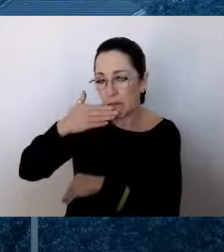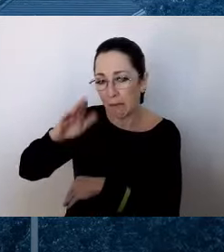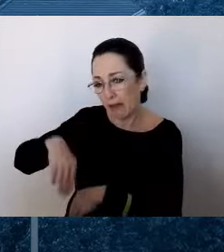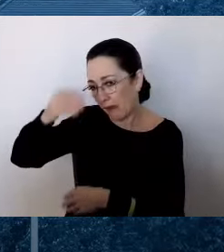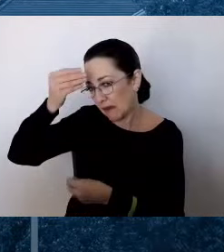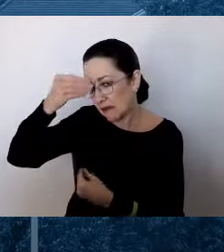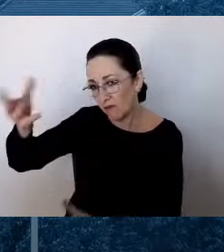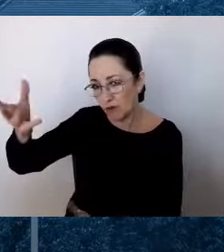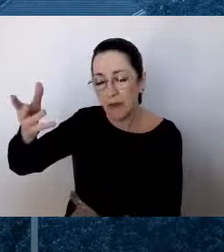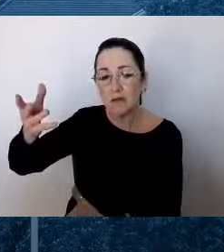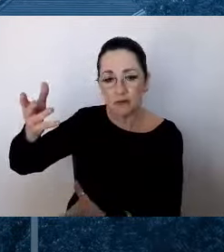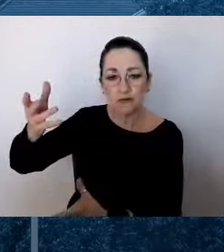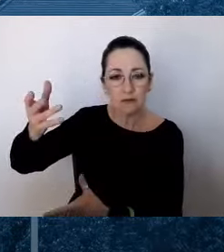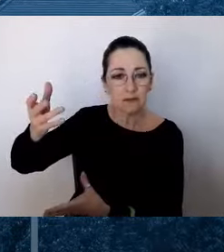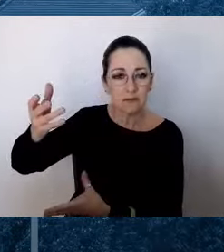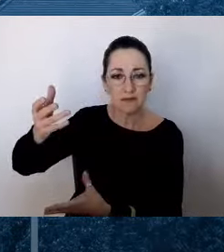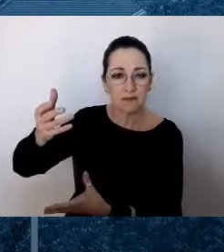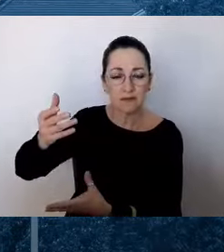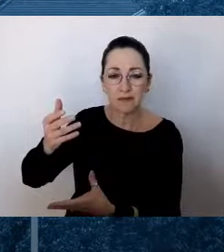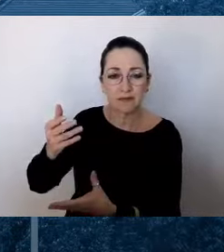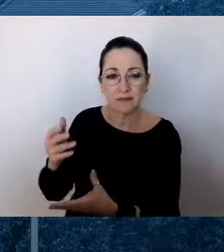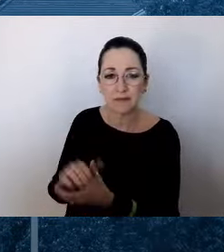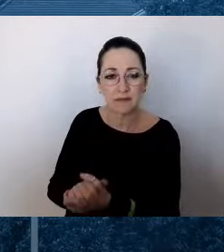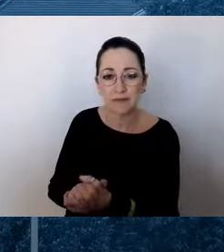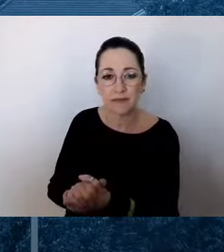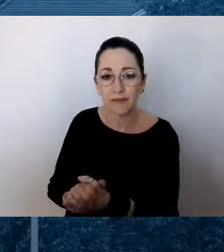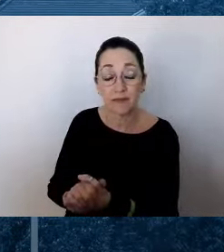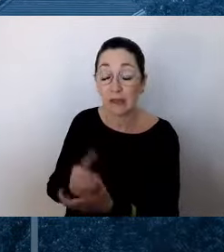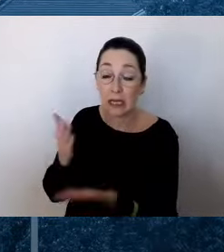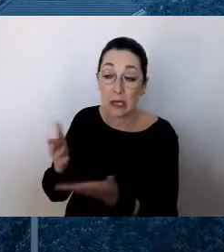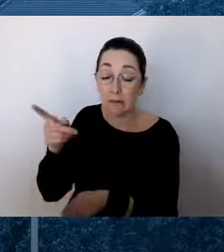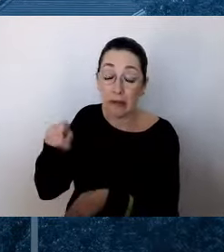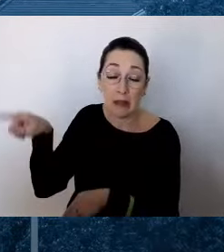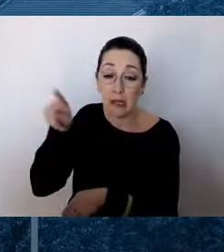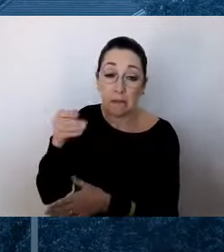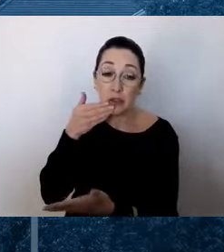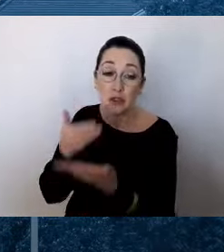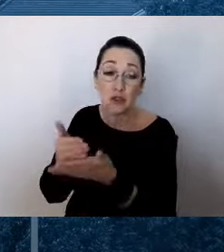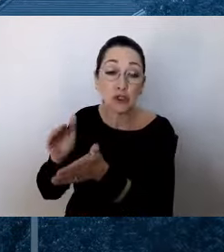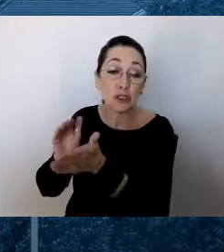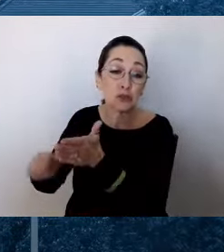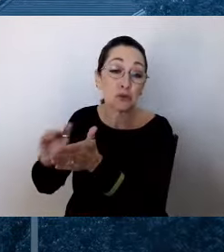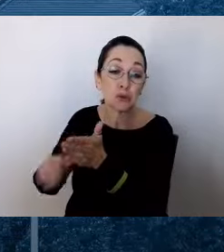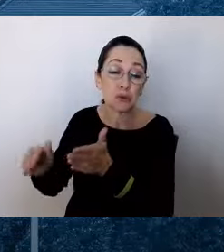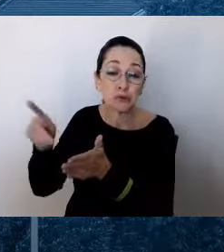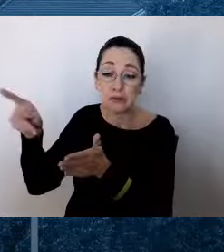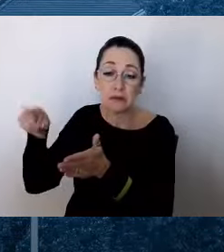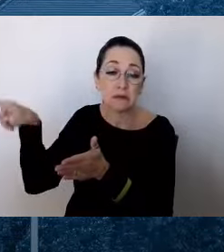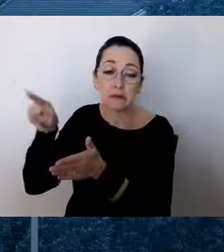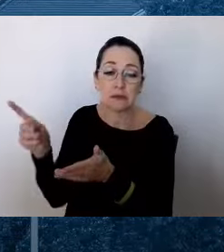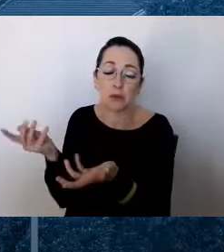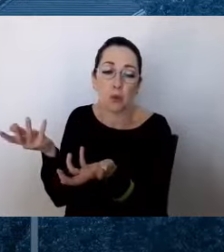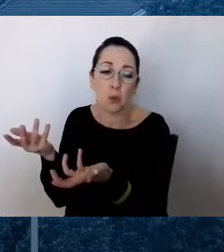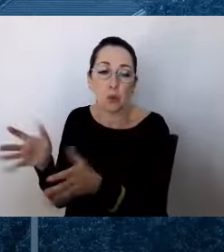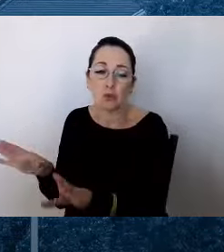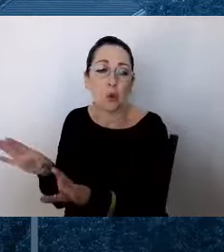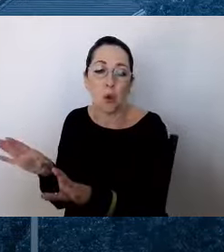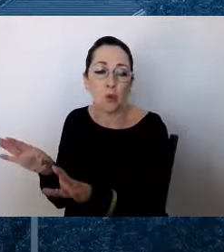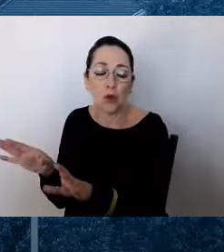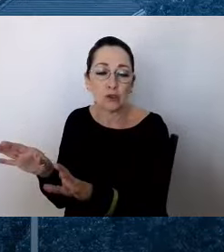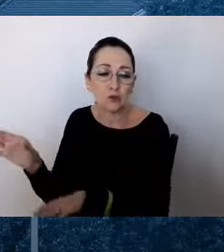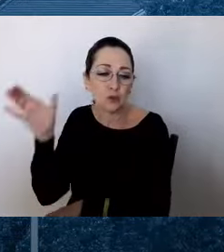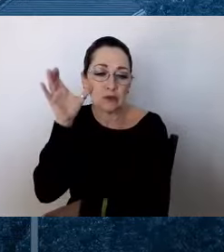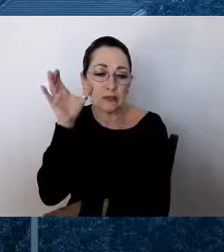cases, it's just maybe an excuse to not to do what's being recommended.